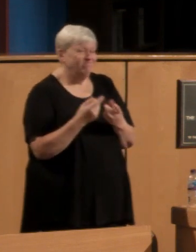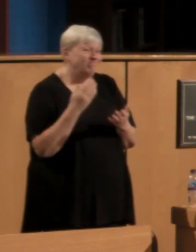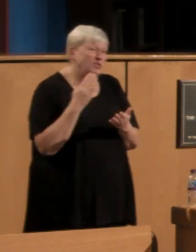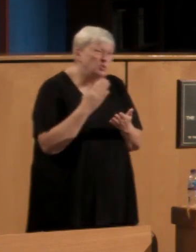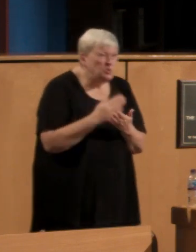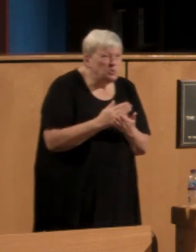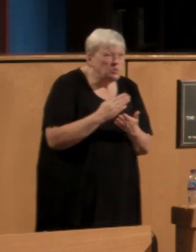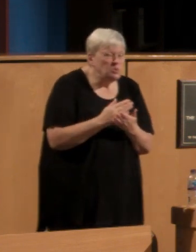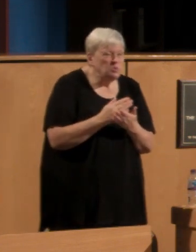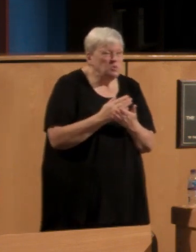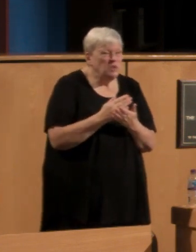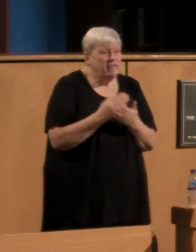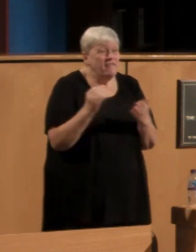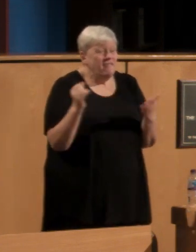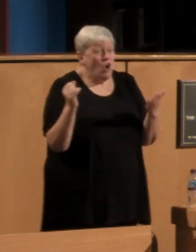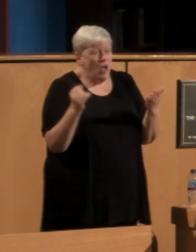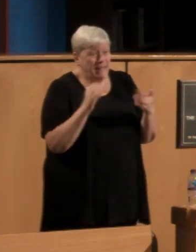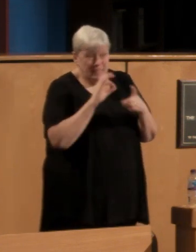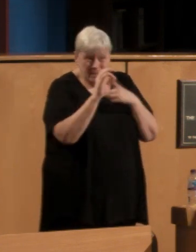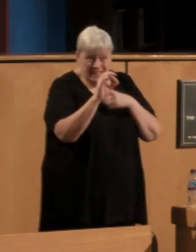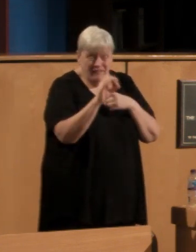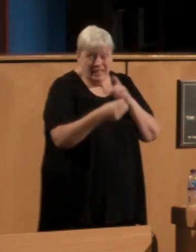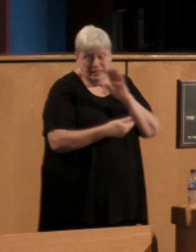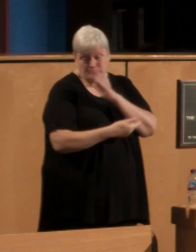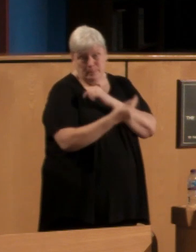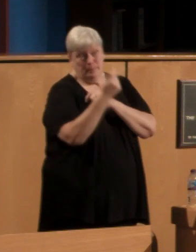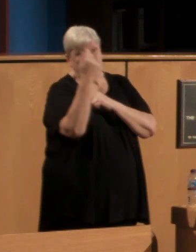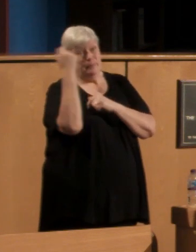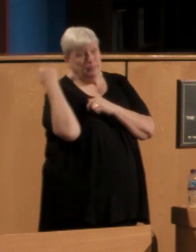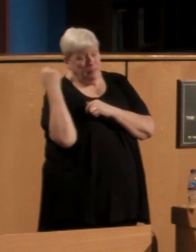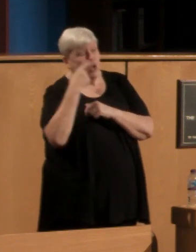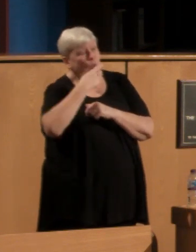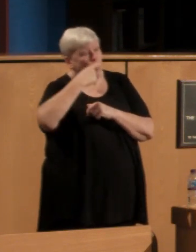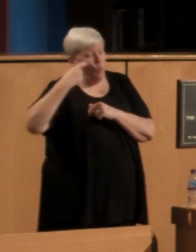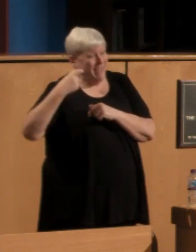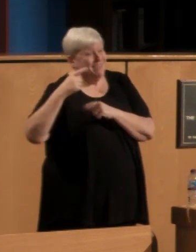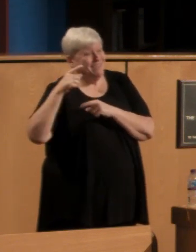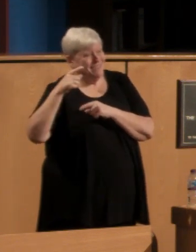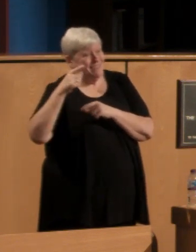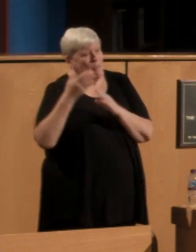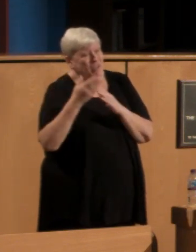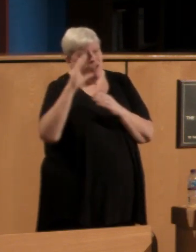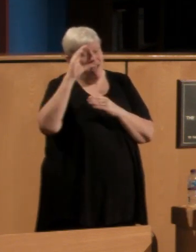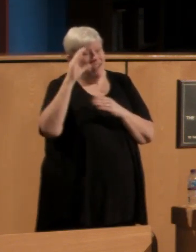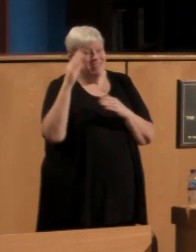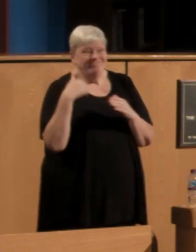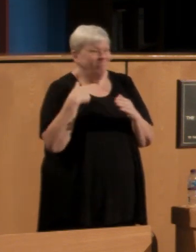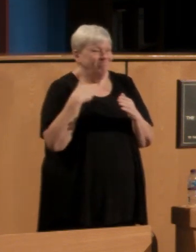for the horror that a specific generation of white male writers grew up with, and that has become accepted as a truism.